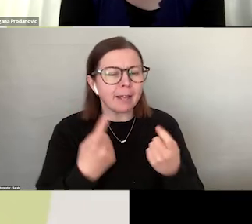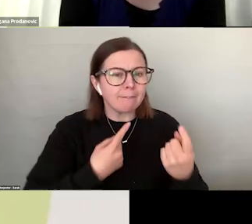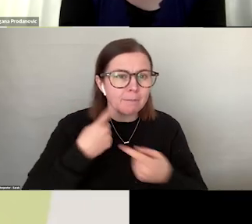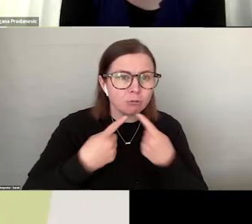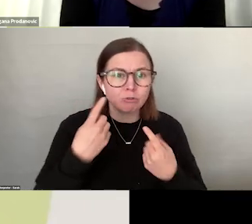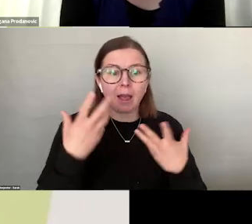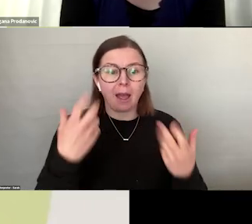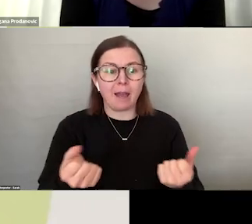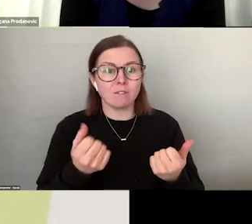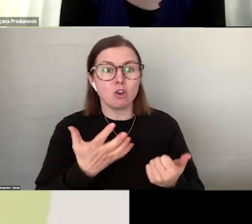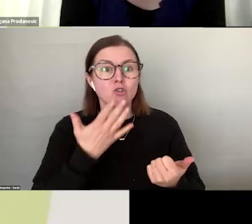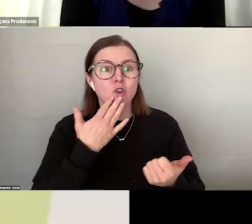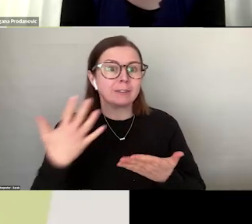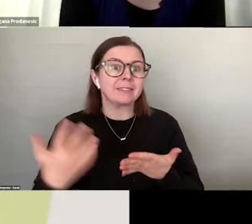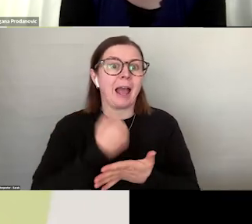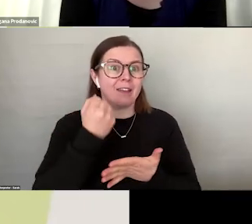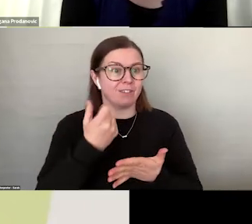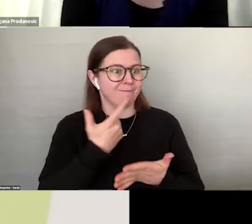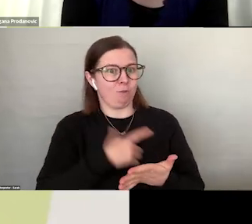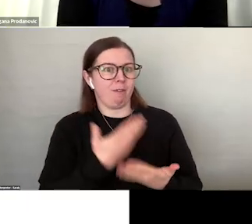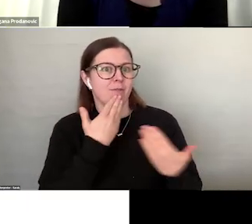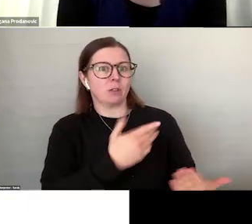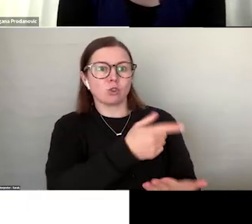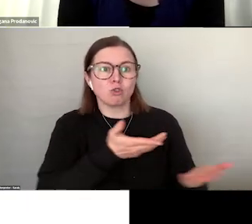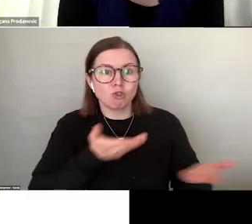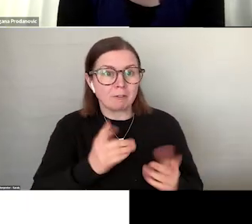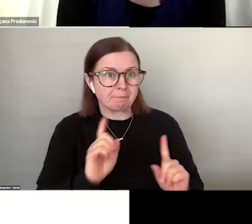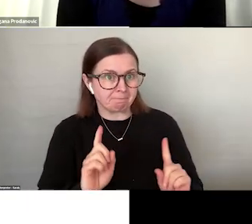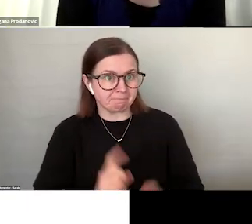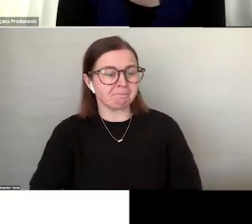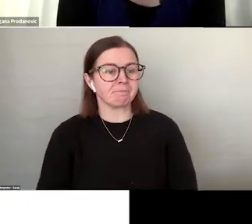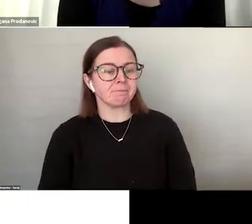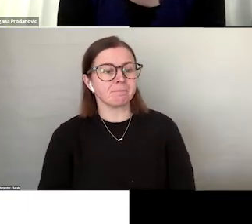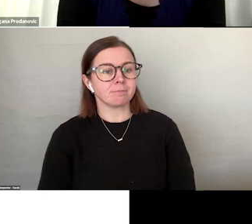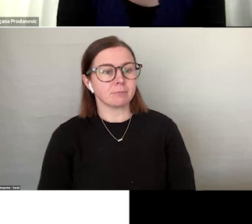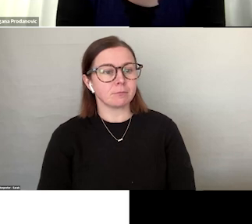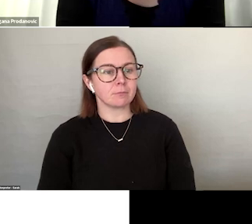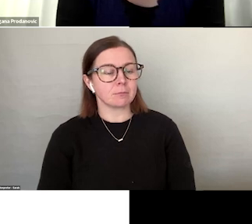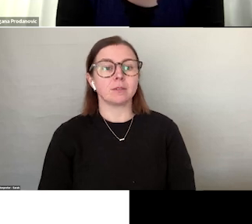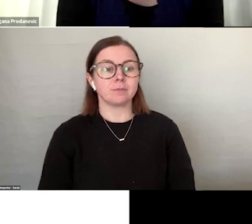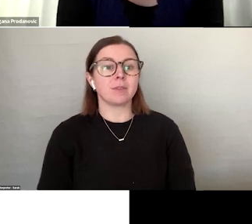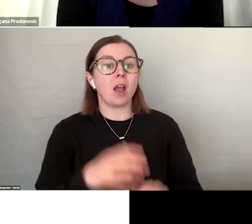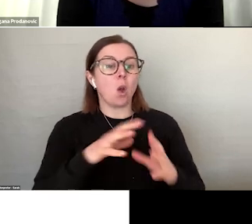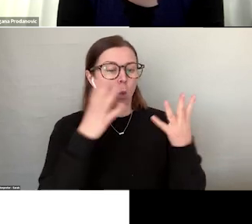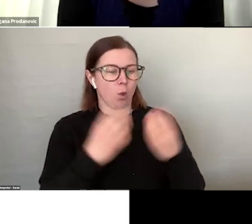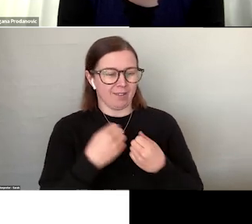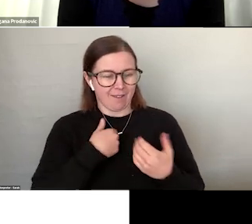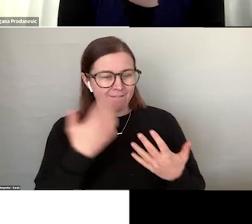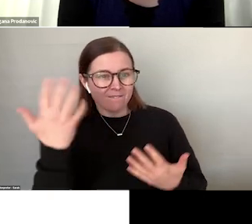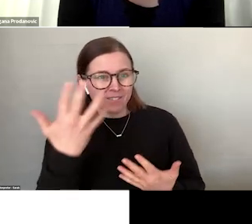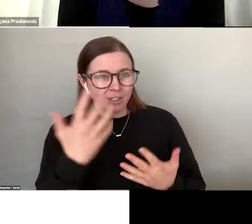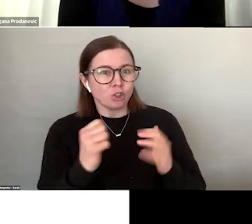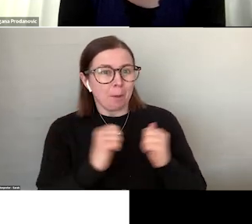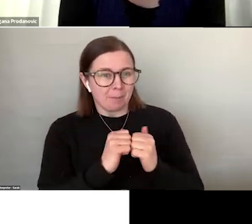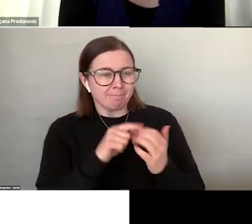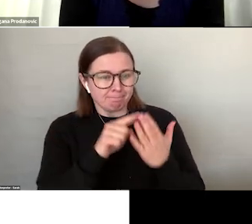were any cost savings because of these services. And of the 15 documents that we found